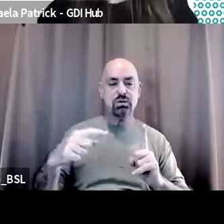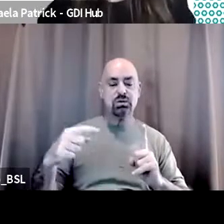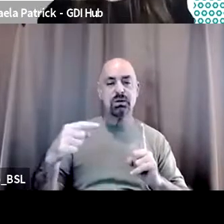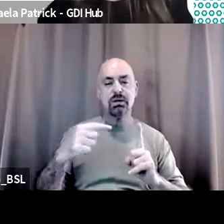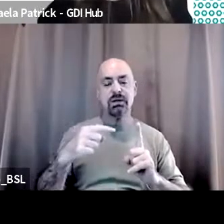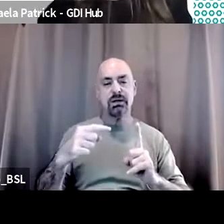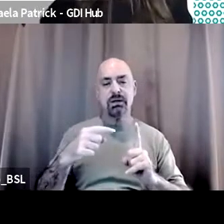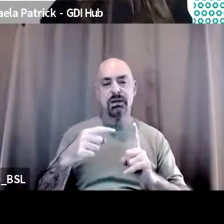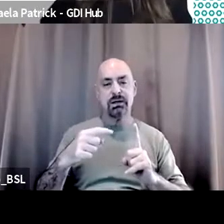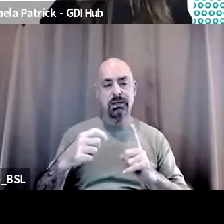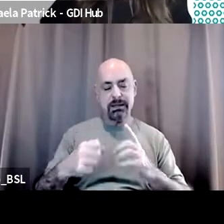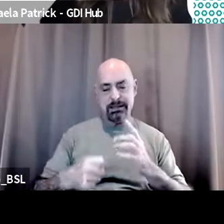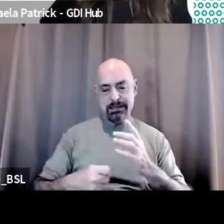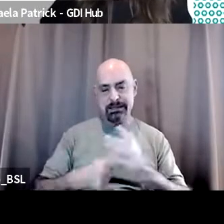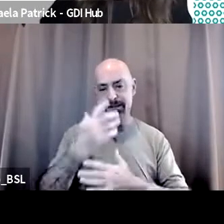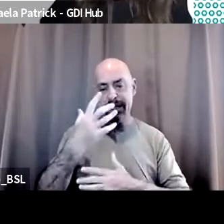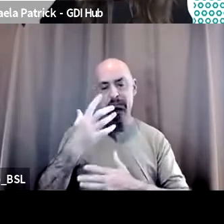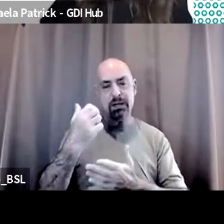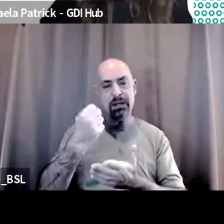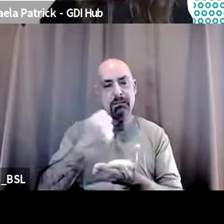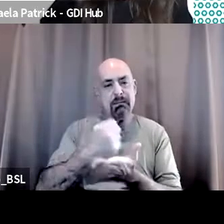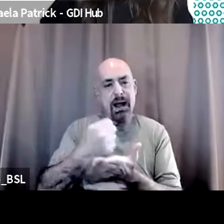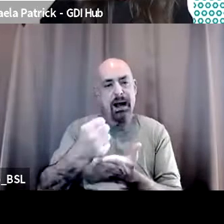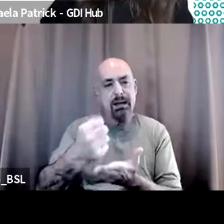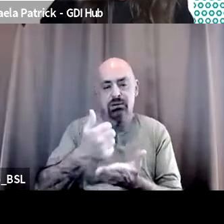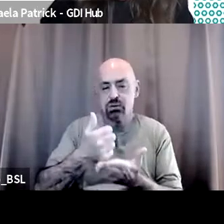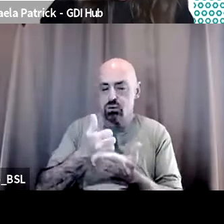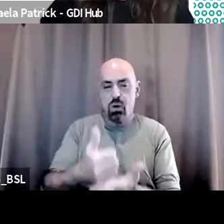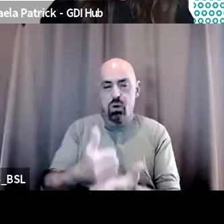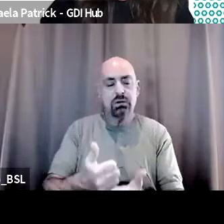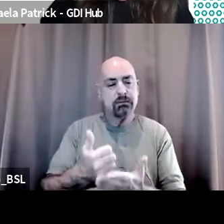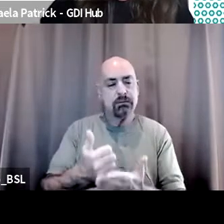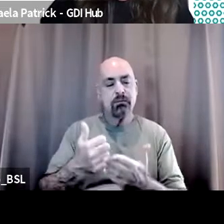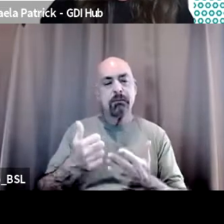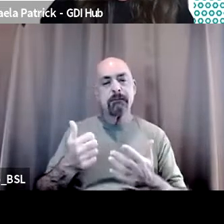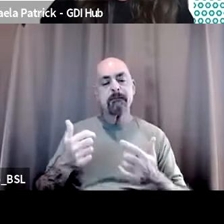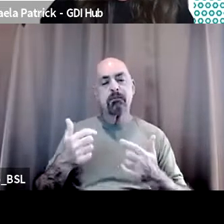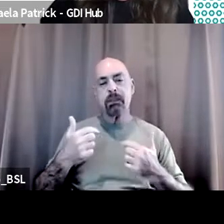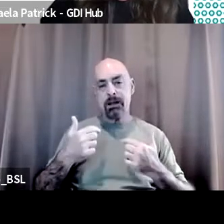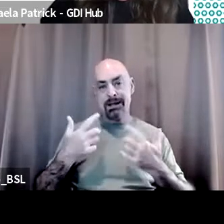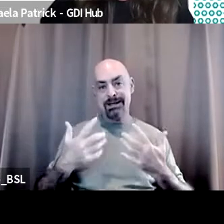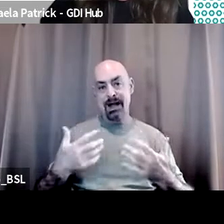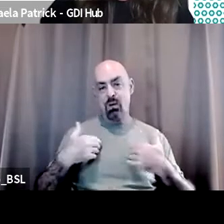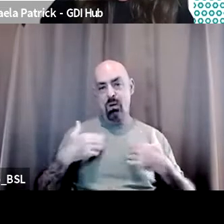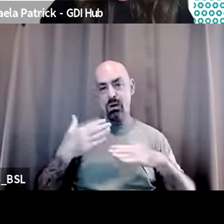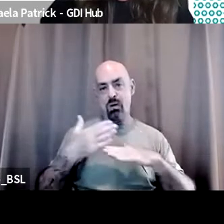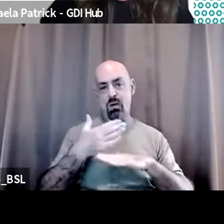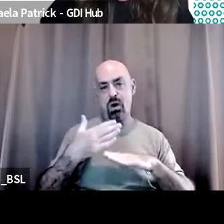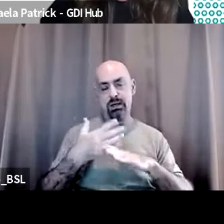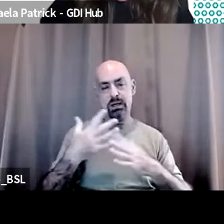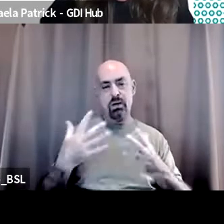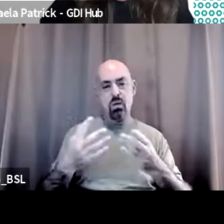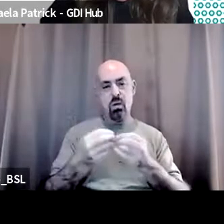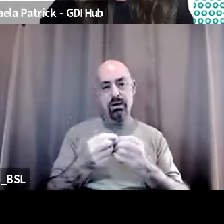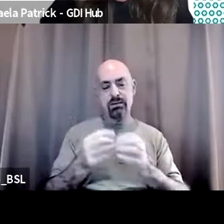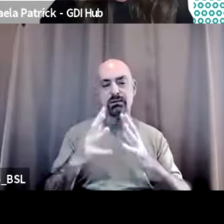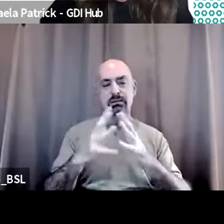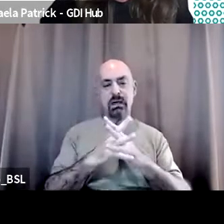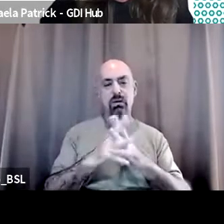Asian Development Bank support. Now we are working with WHO